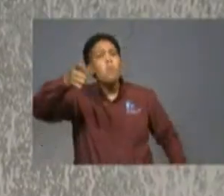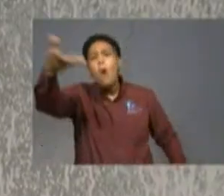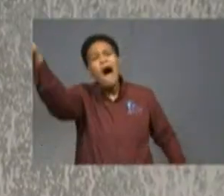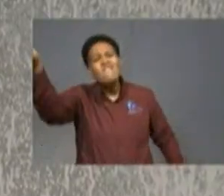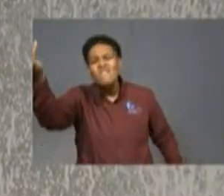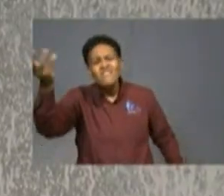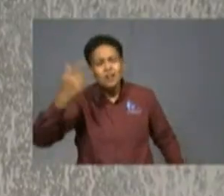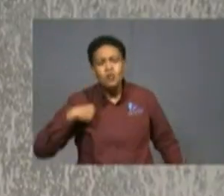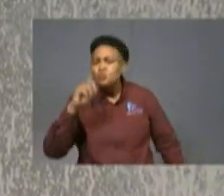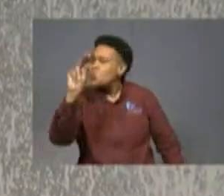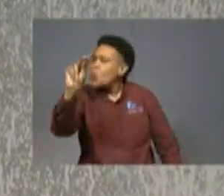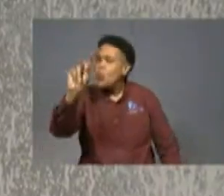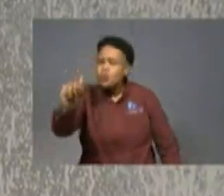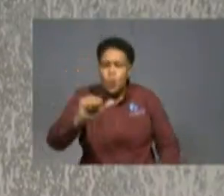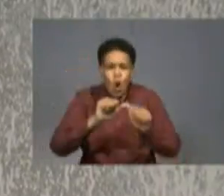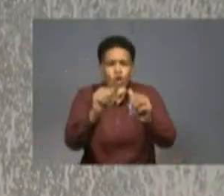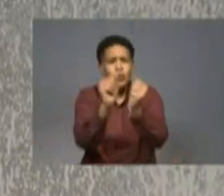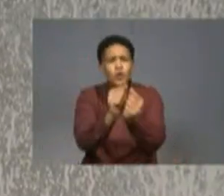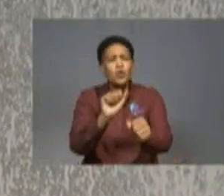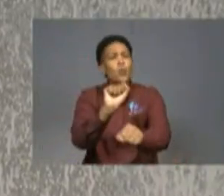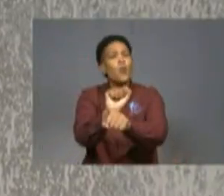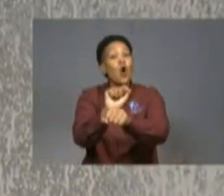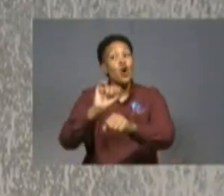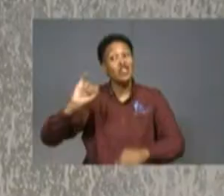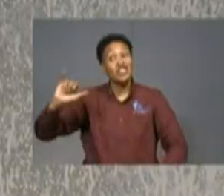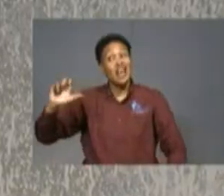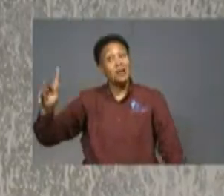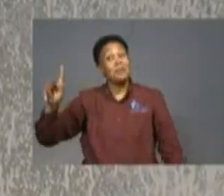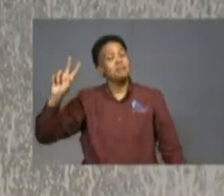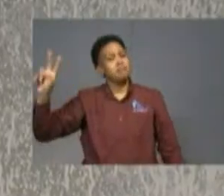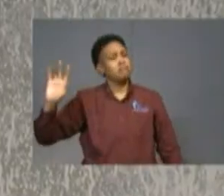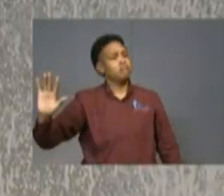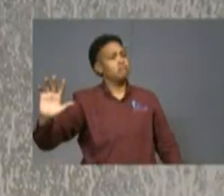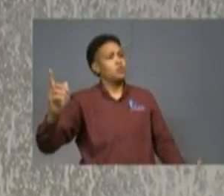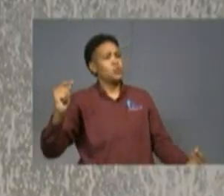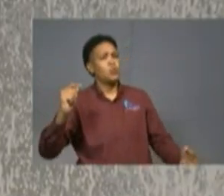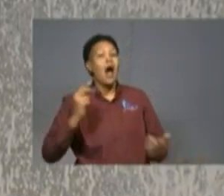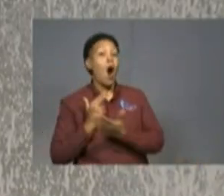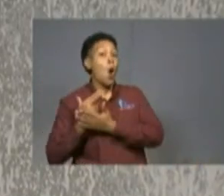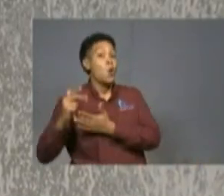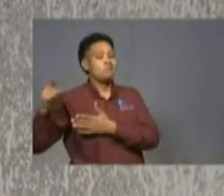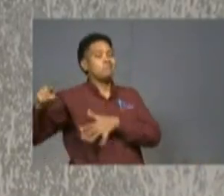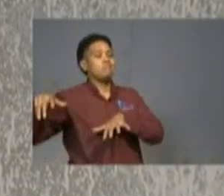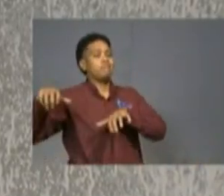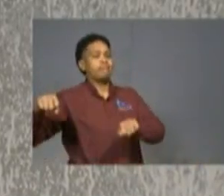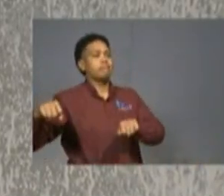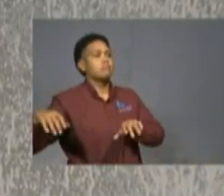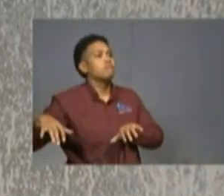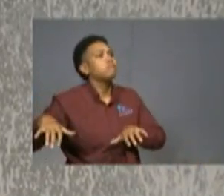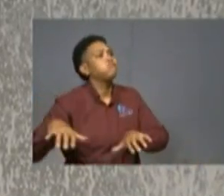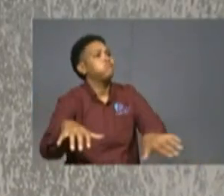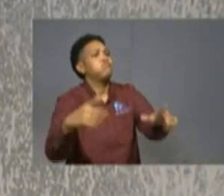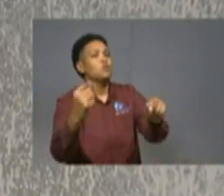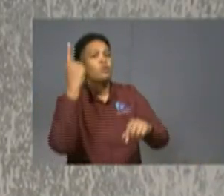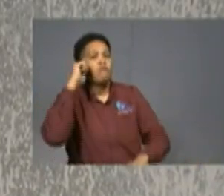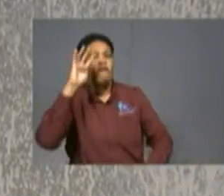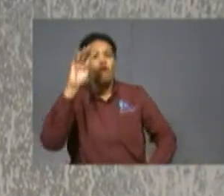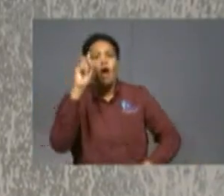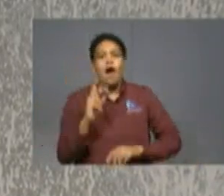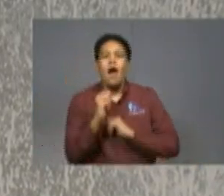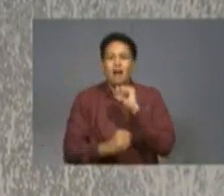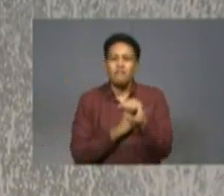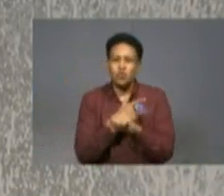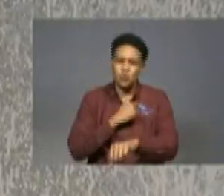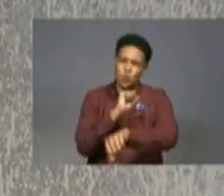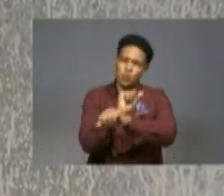us continue with the work that the Jamaica Labour Party under Andrew Holness has been doing over the past 4.5 years. Let's